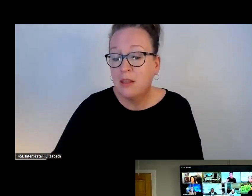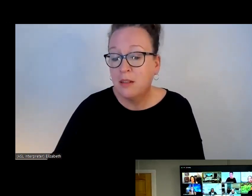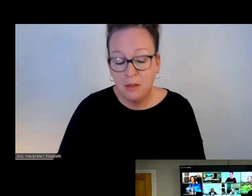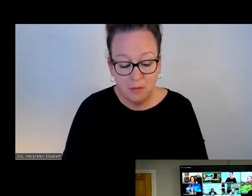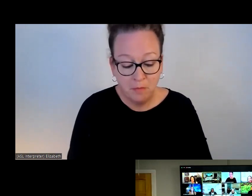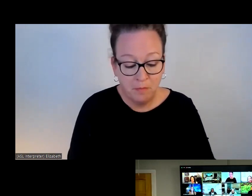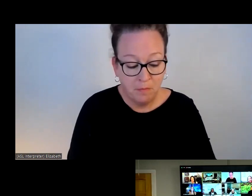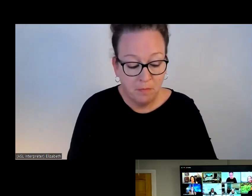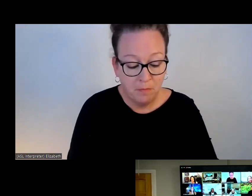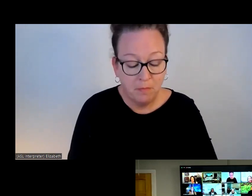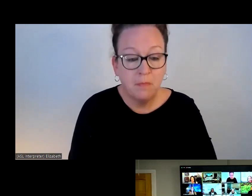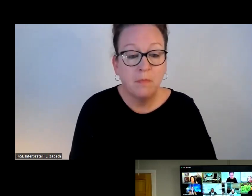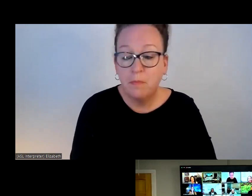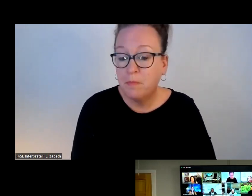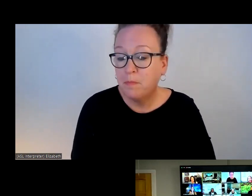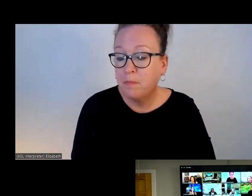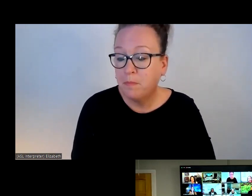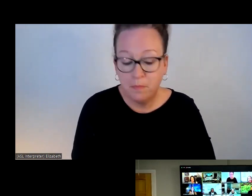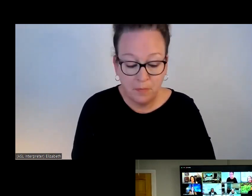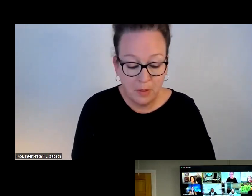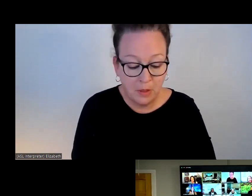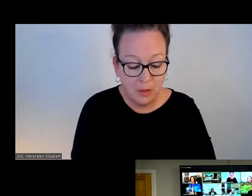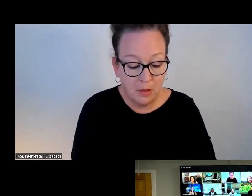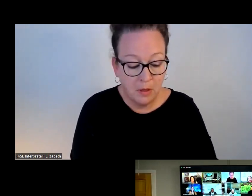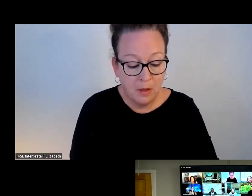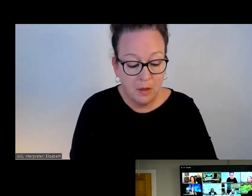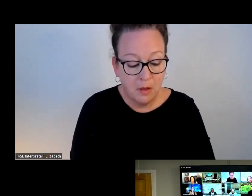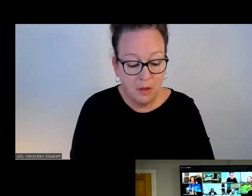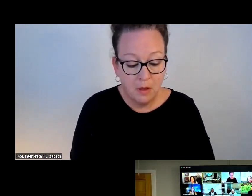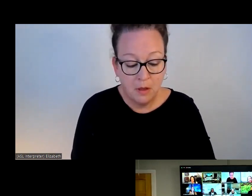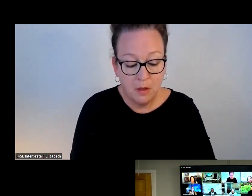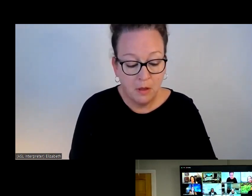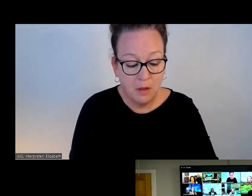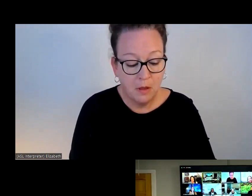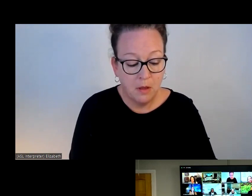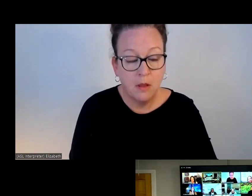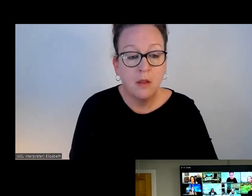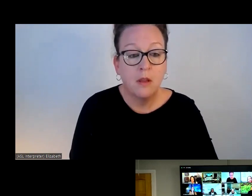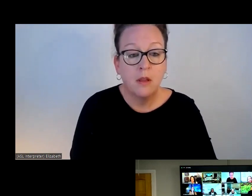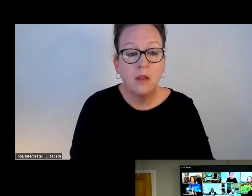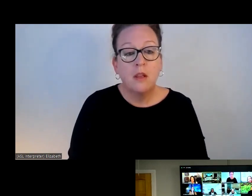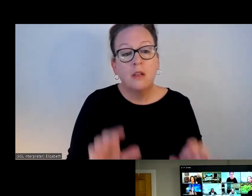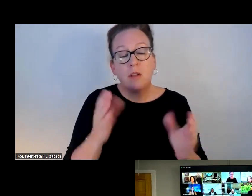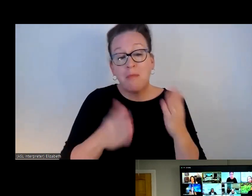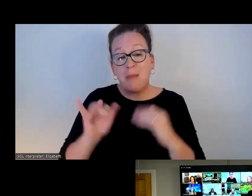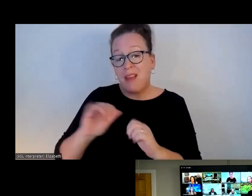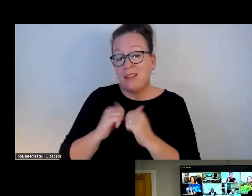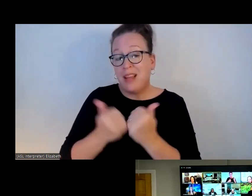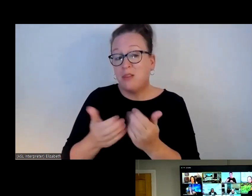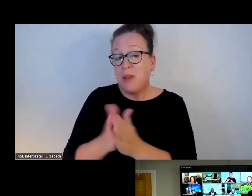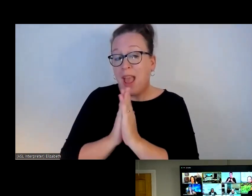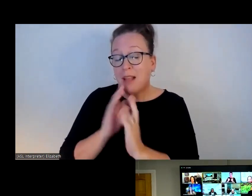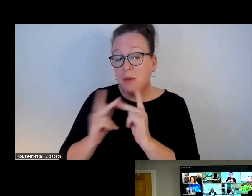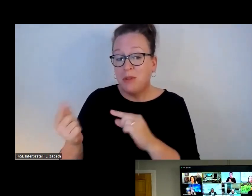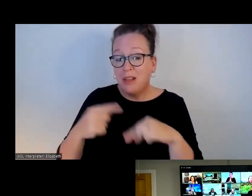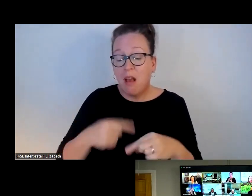So DEP might be one of the agencies that we would ask to come and give us, whether it's the commissioner or someone else